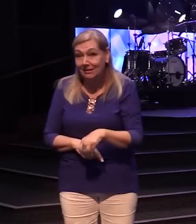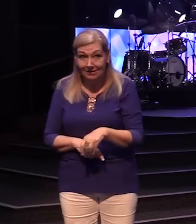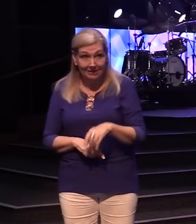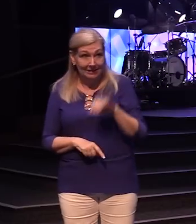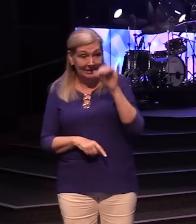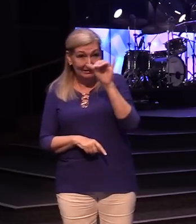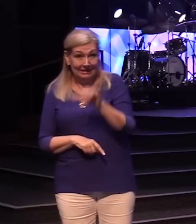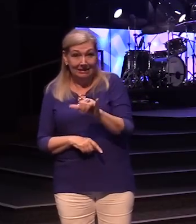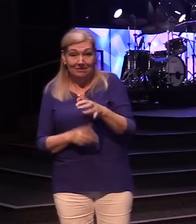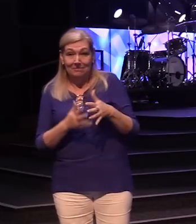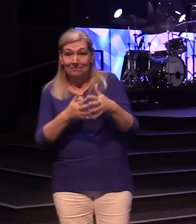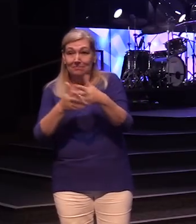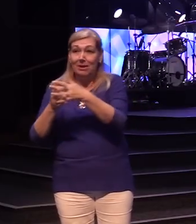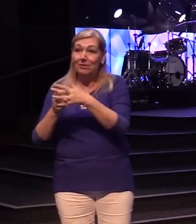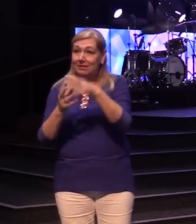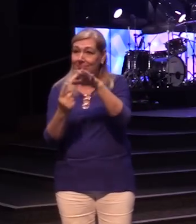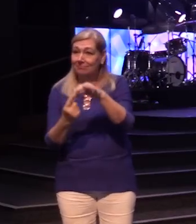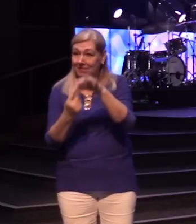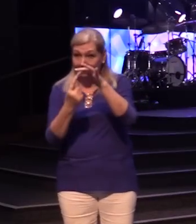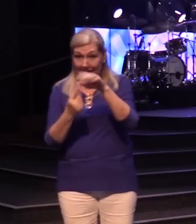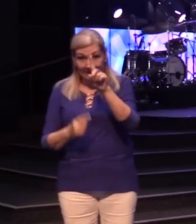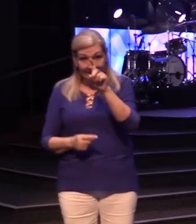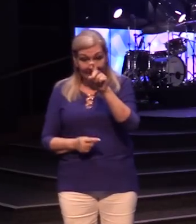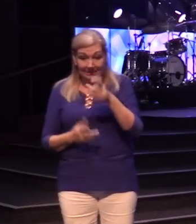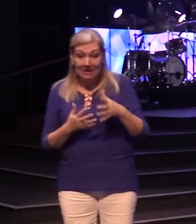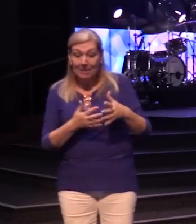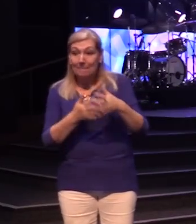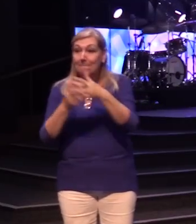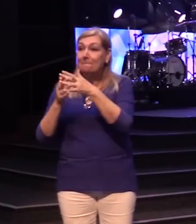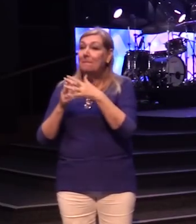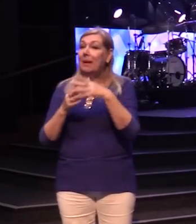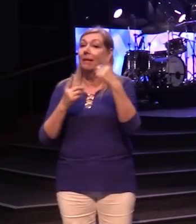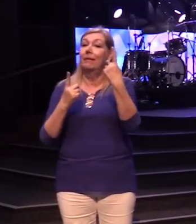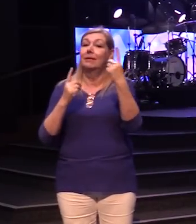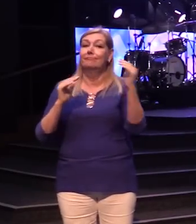exceptionalism. Is America an exceptional country?